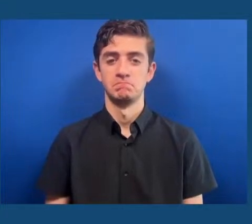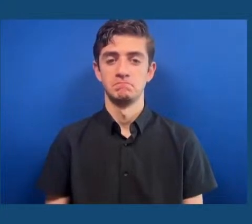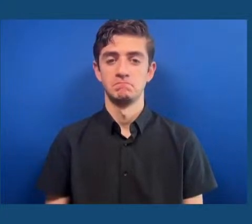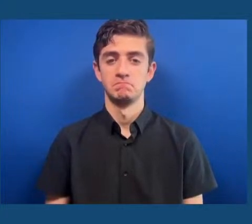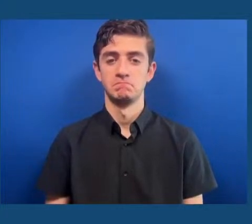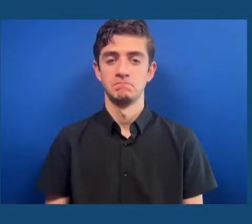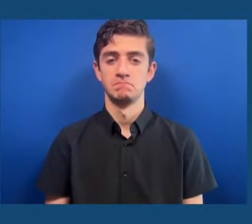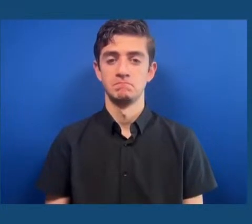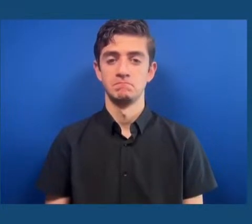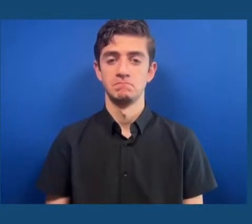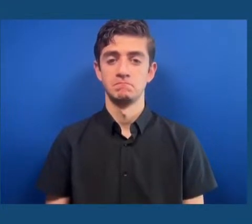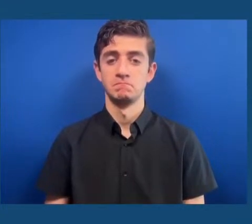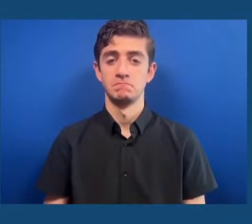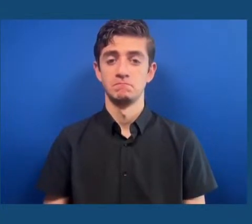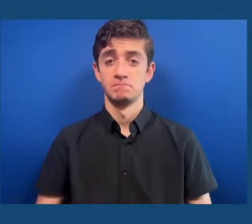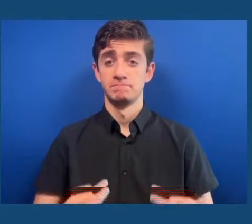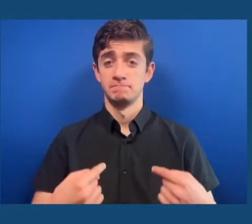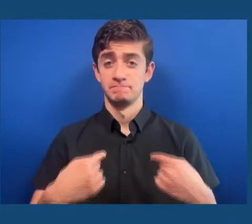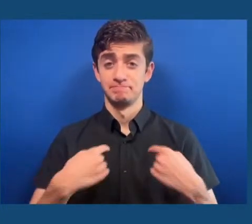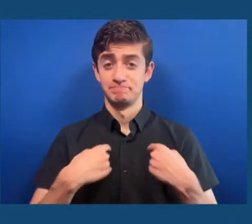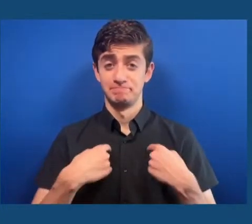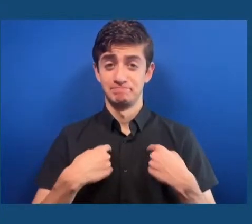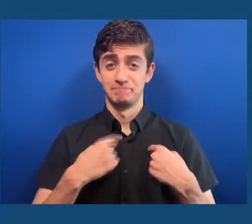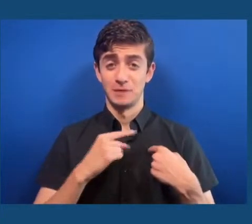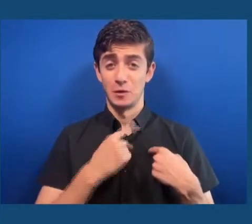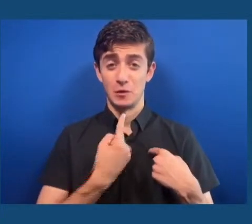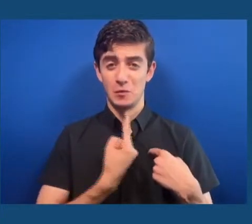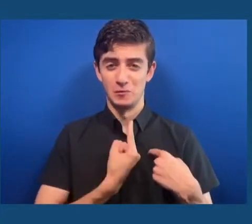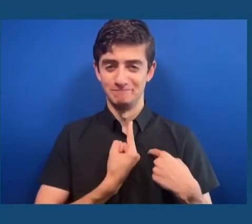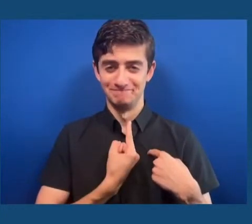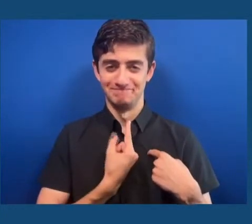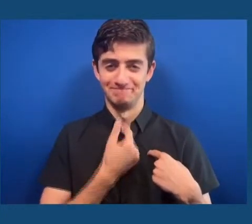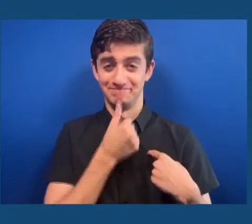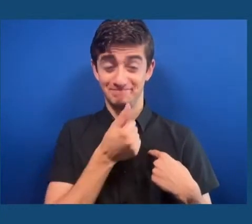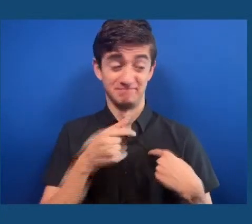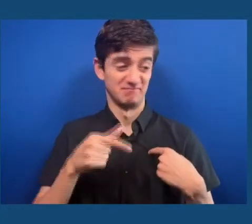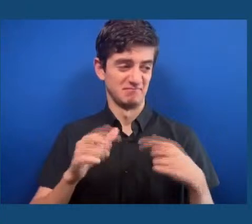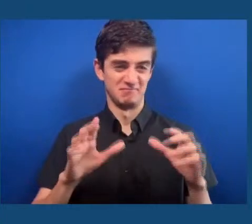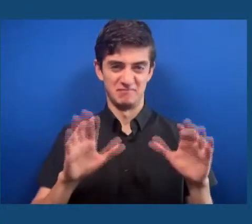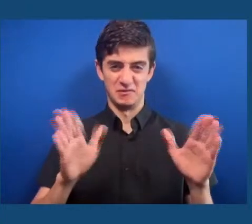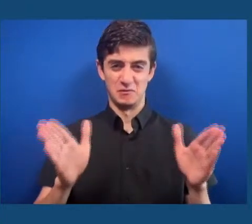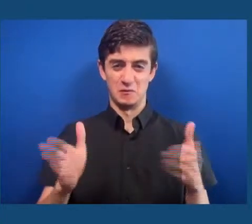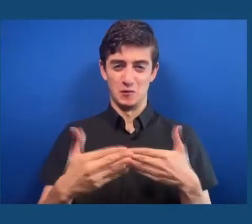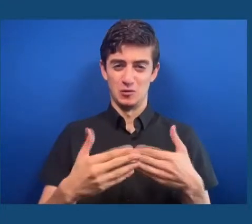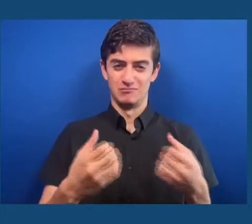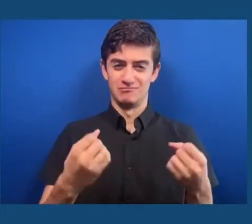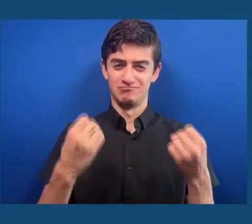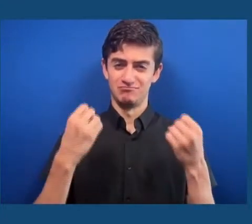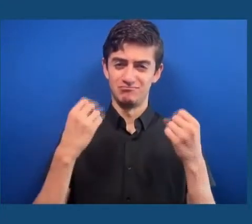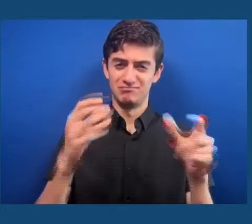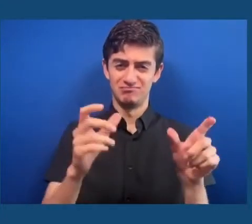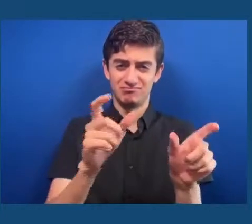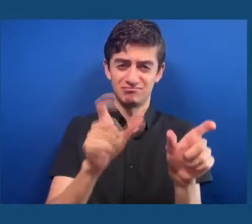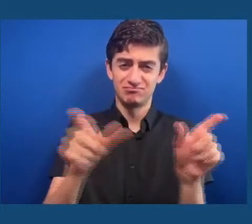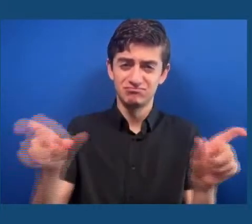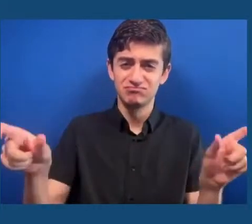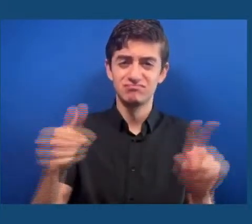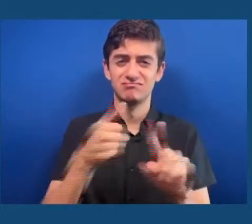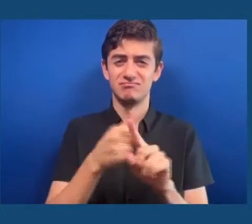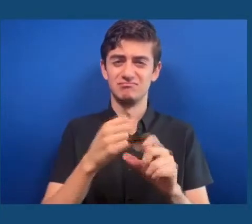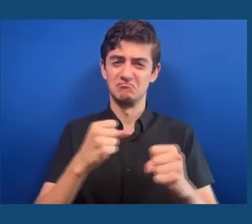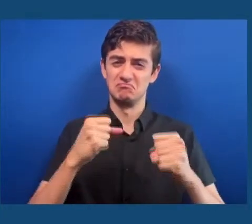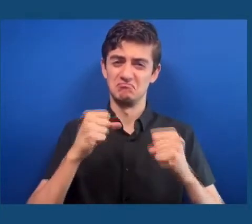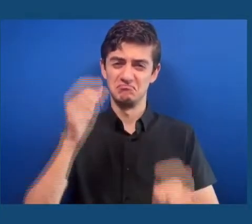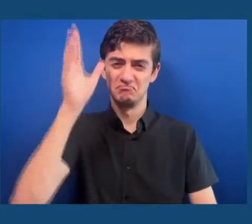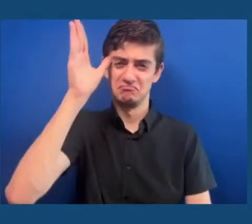I'm not on this journey alone. This is a room full of incredibly dedicated individuals. Everybody from the people who